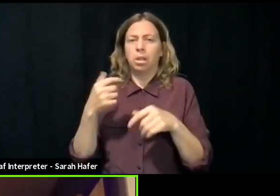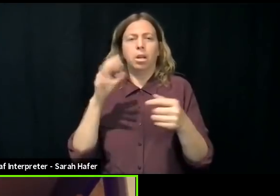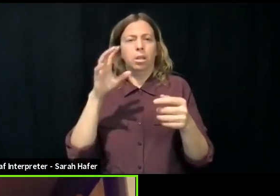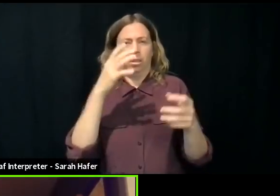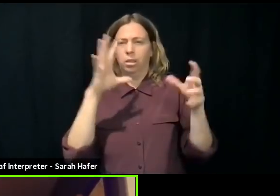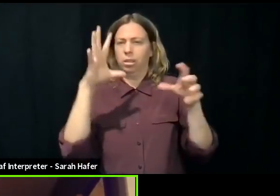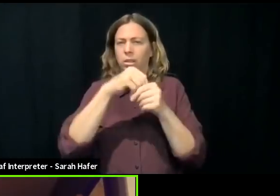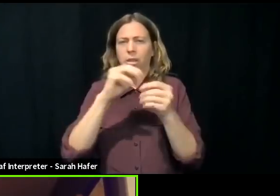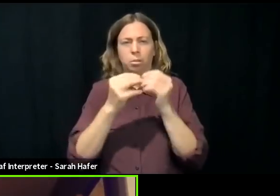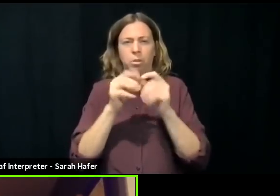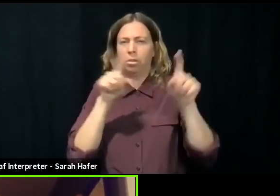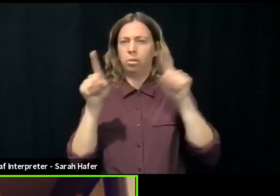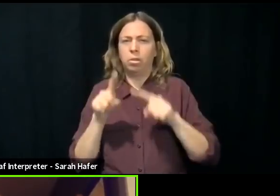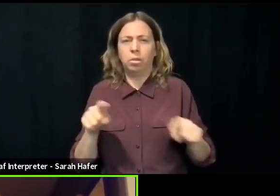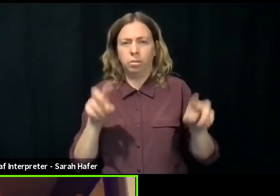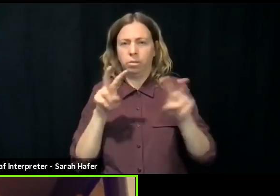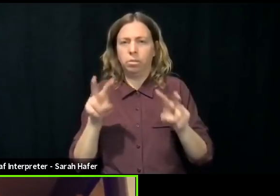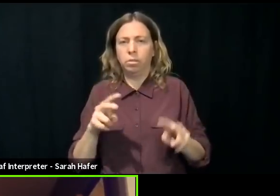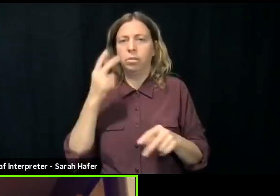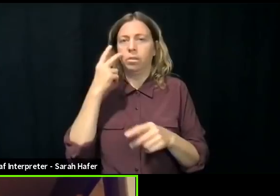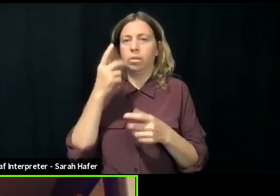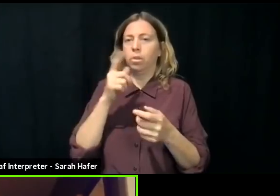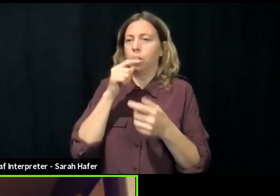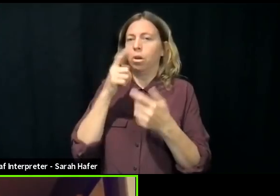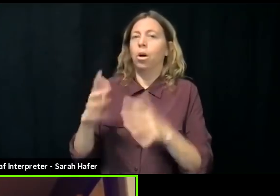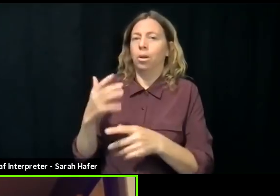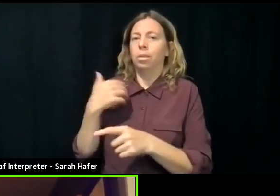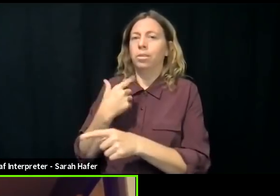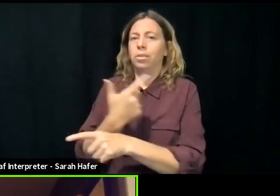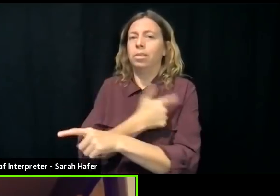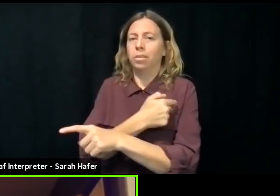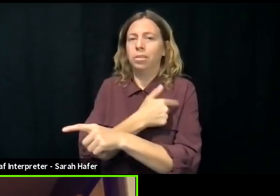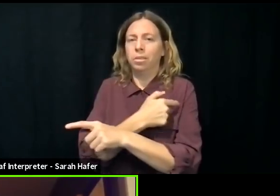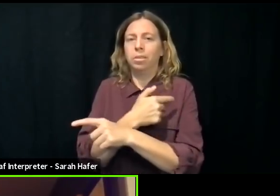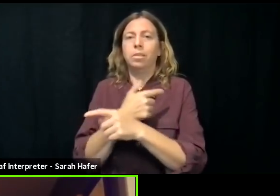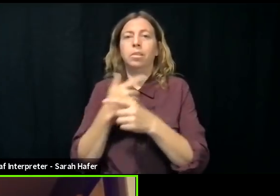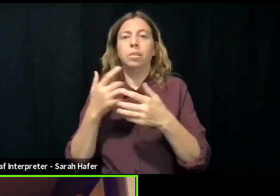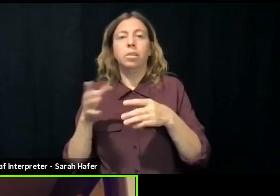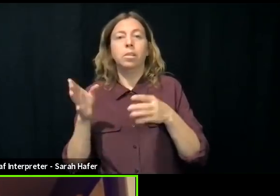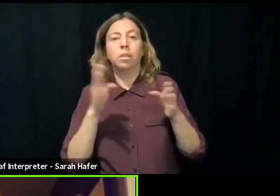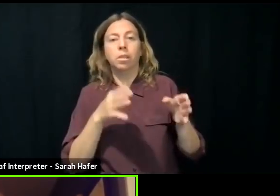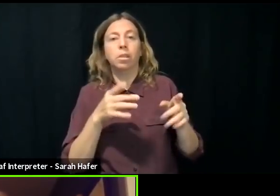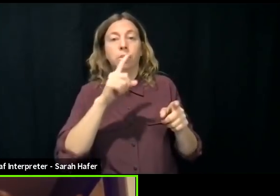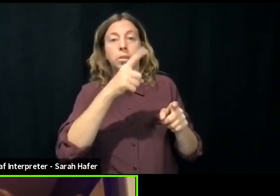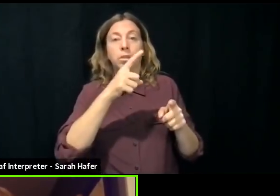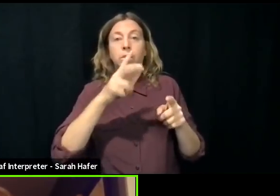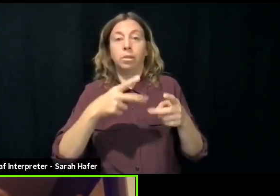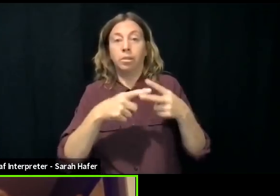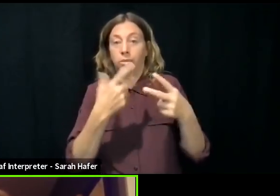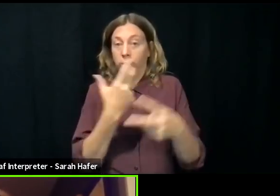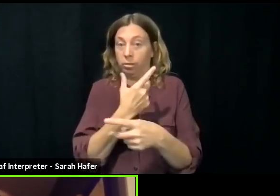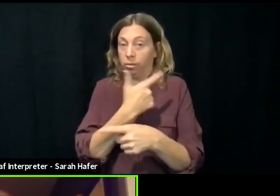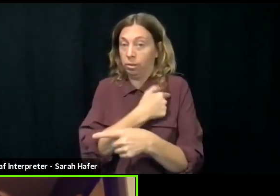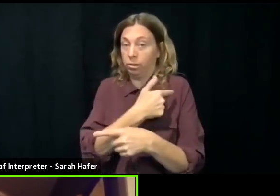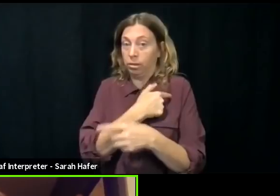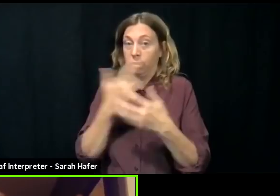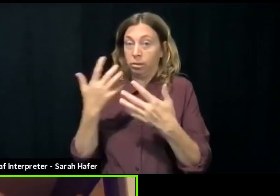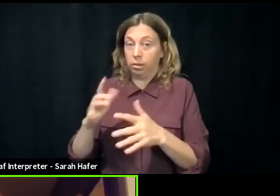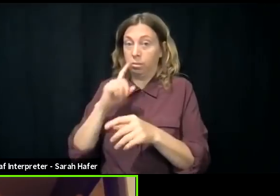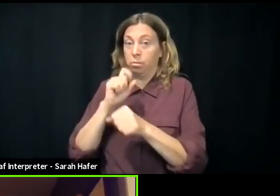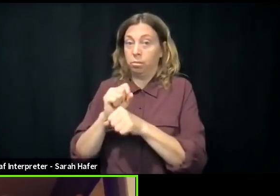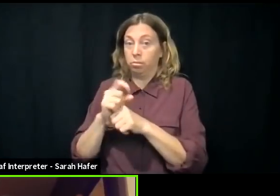people received vaccines, if they'd received both doses of a two vaccine, if they'd received a two dose series, and how long it's been